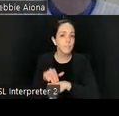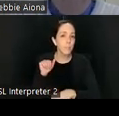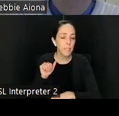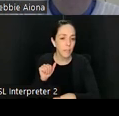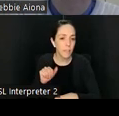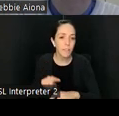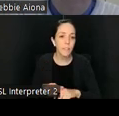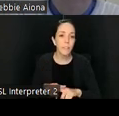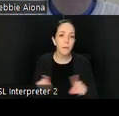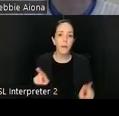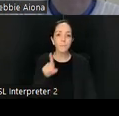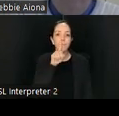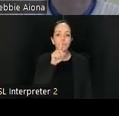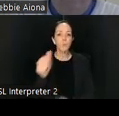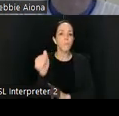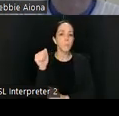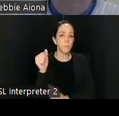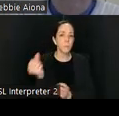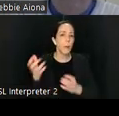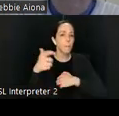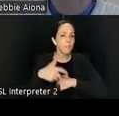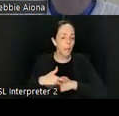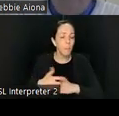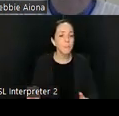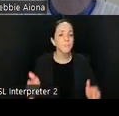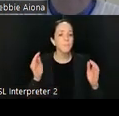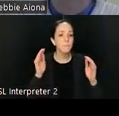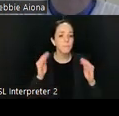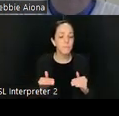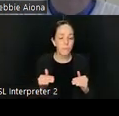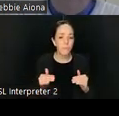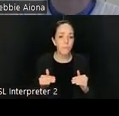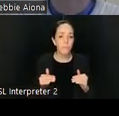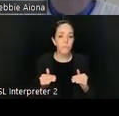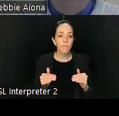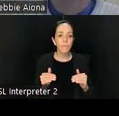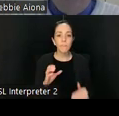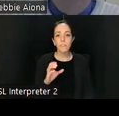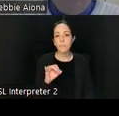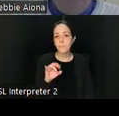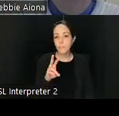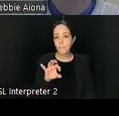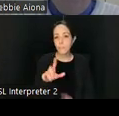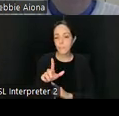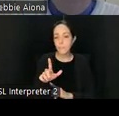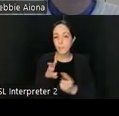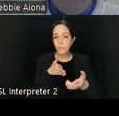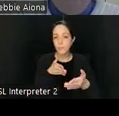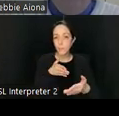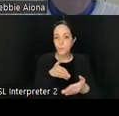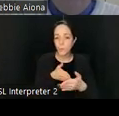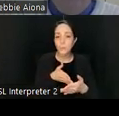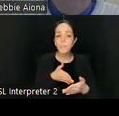non-compliance. The number, nature, and settlement amount of civil suits against Portland Police Bureau